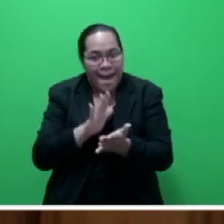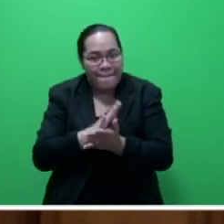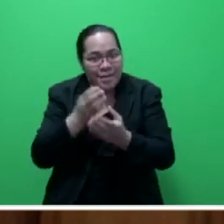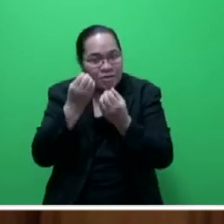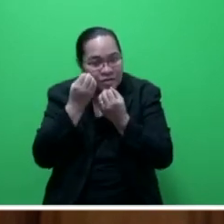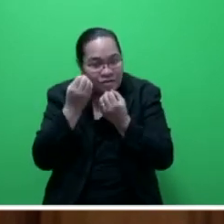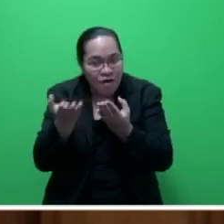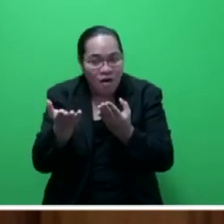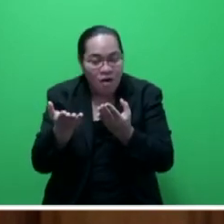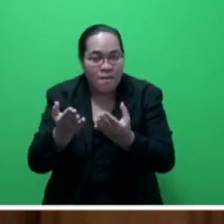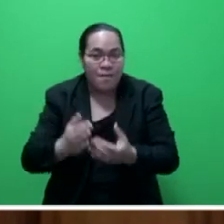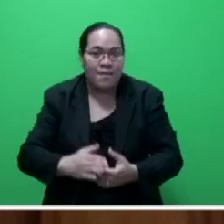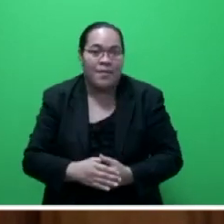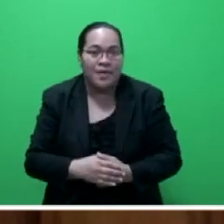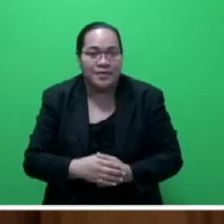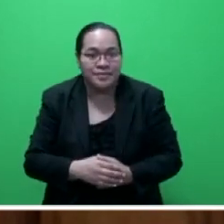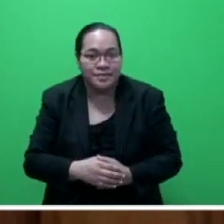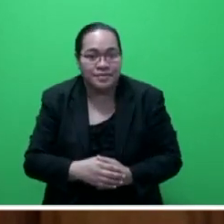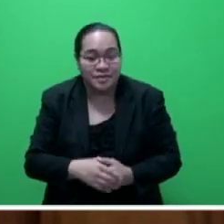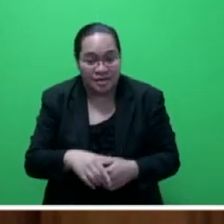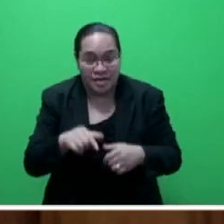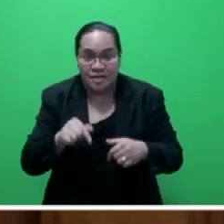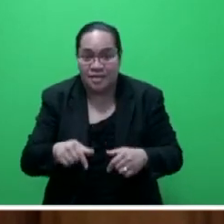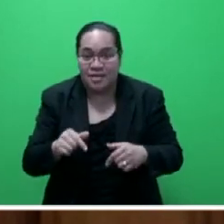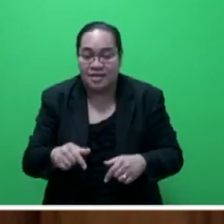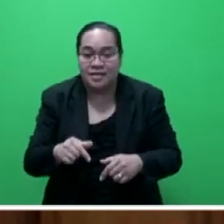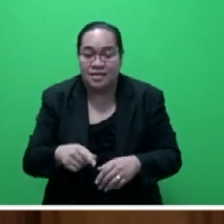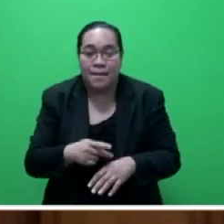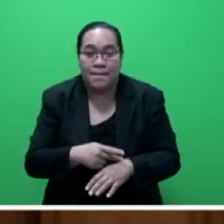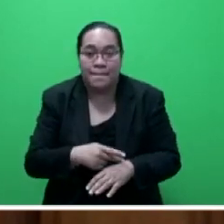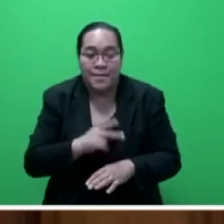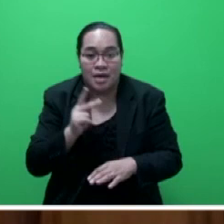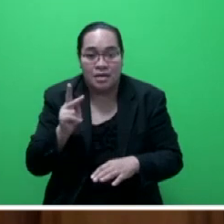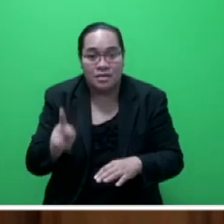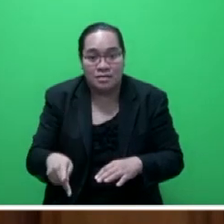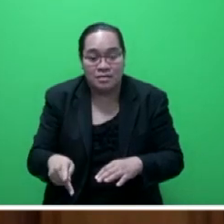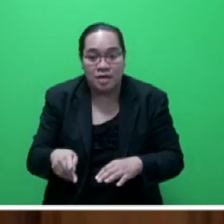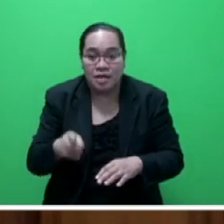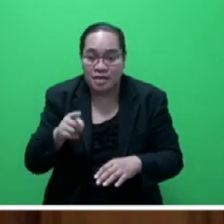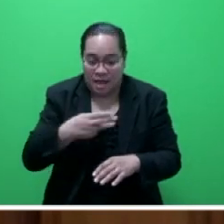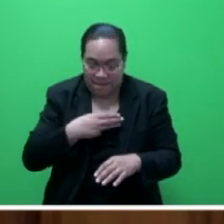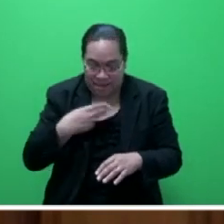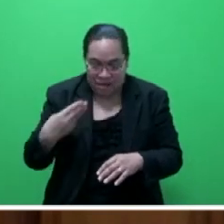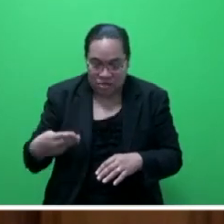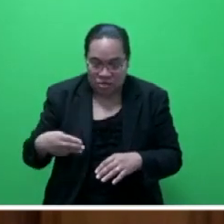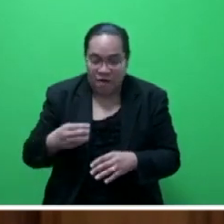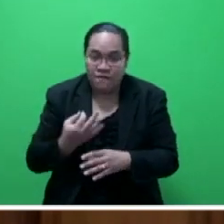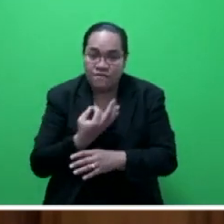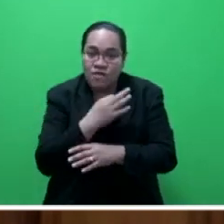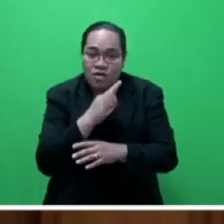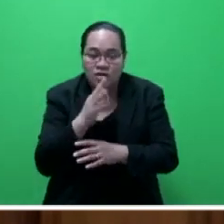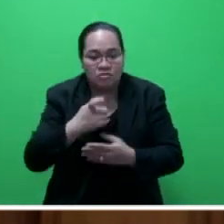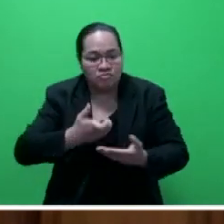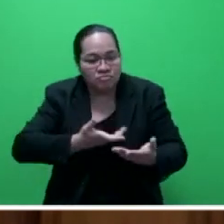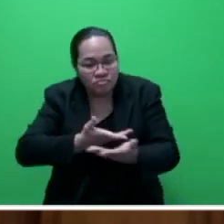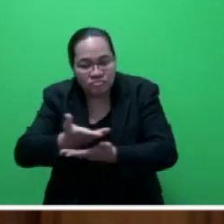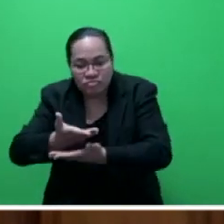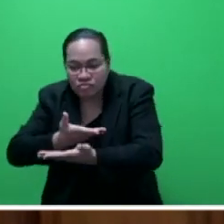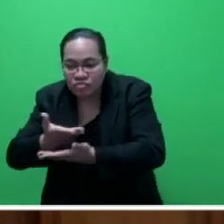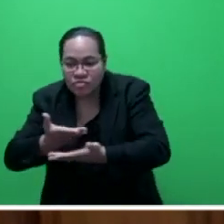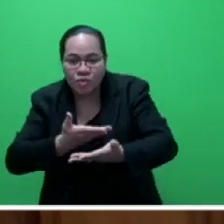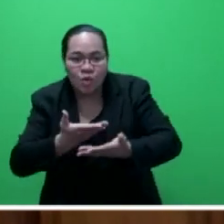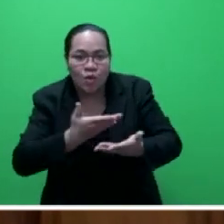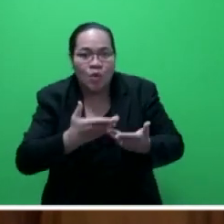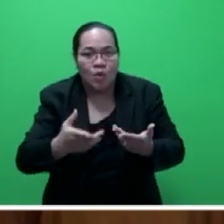inform the August House that the ministry has been consulting with stakeholders to understand